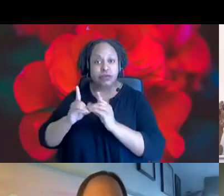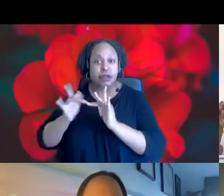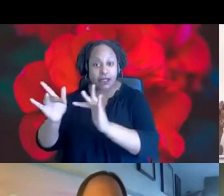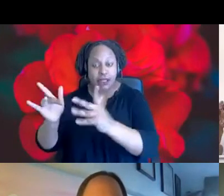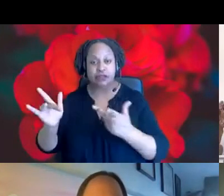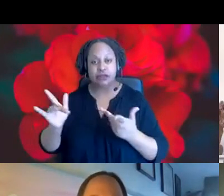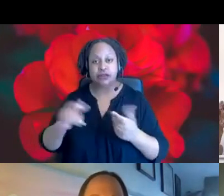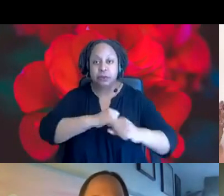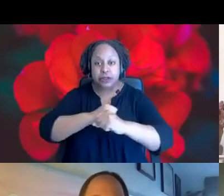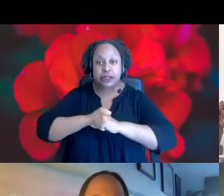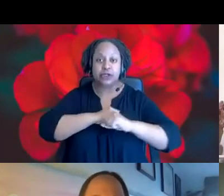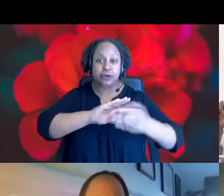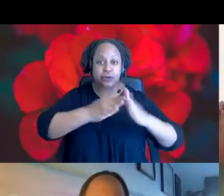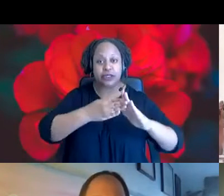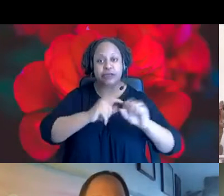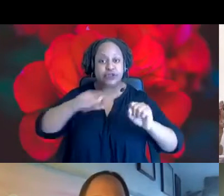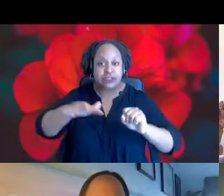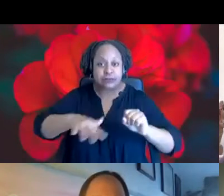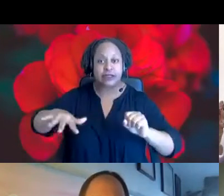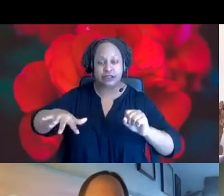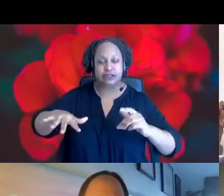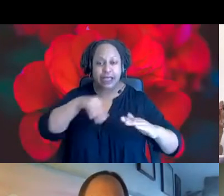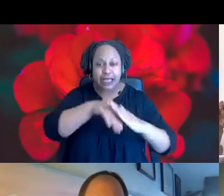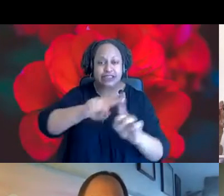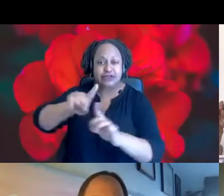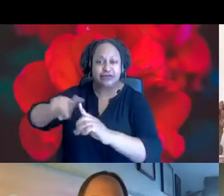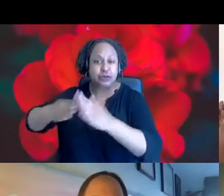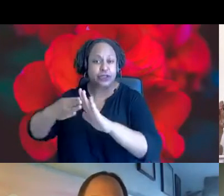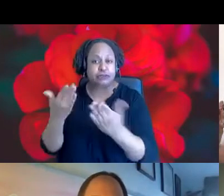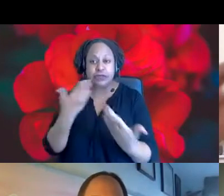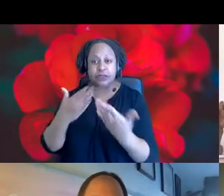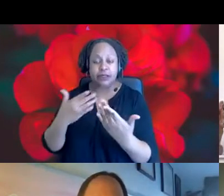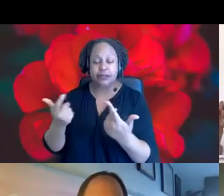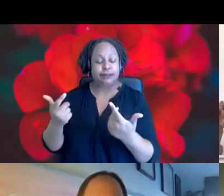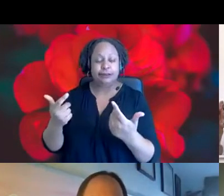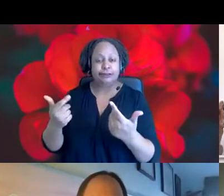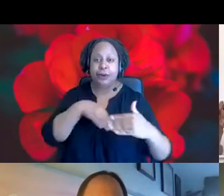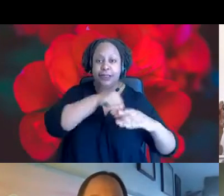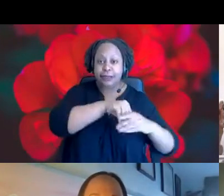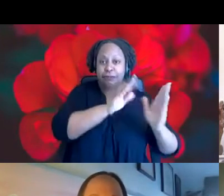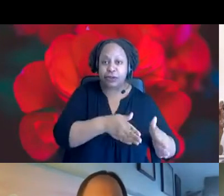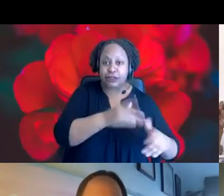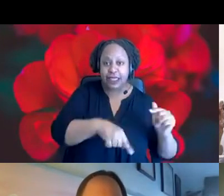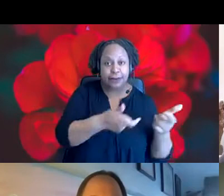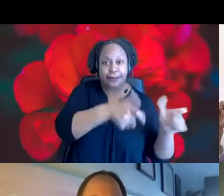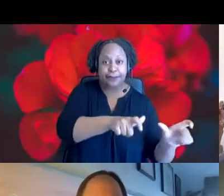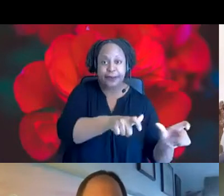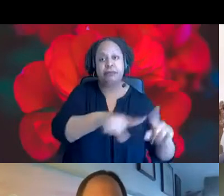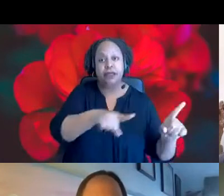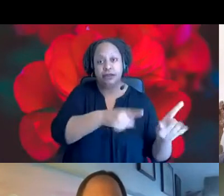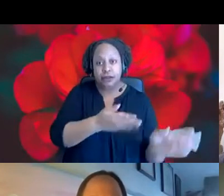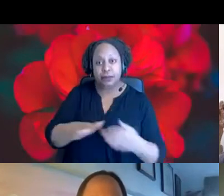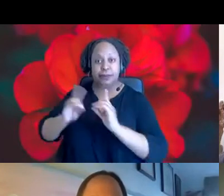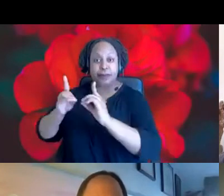space for them, to access different communities. Absolutely there's a million things going on, but like, I guess my question is,